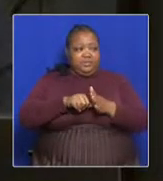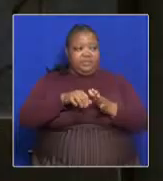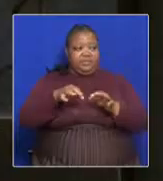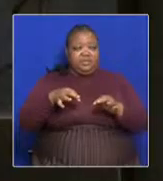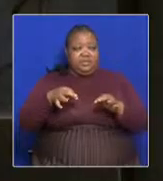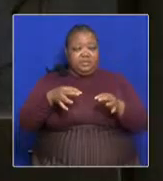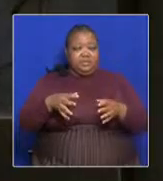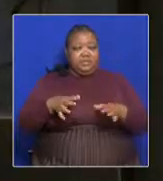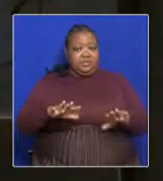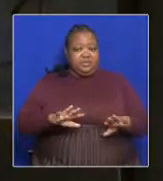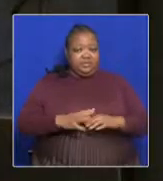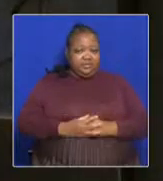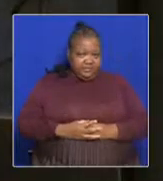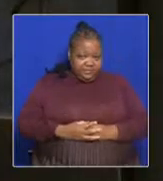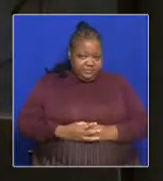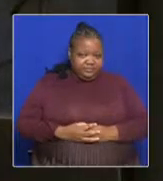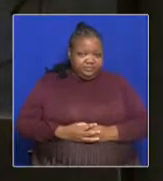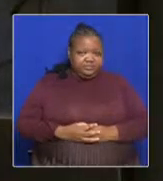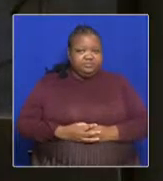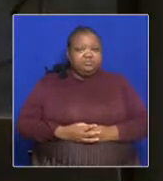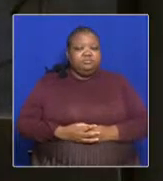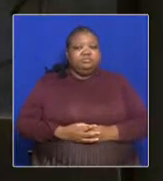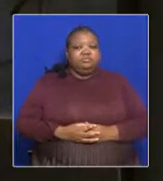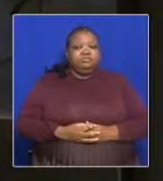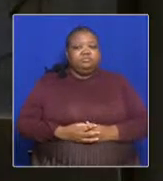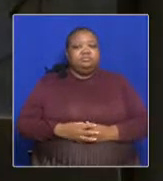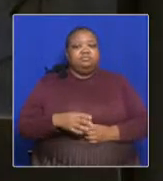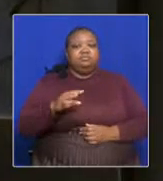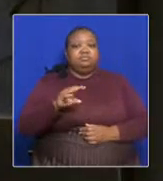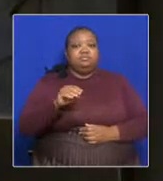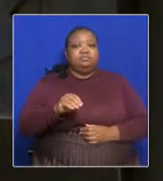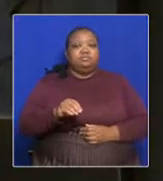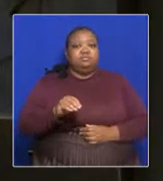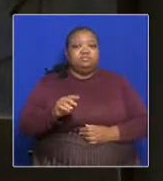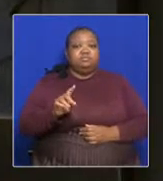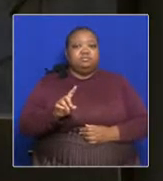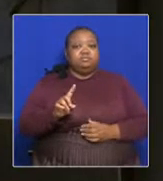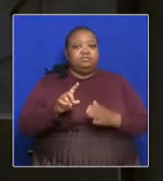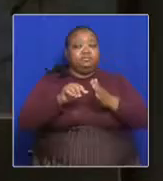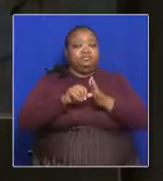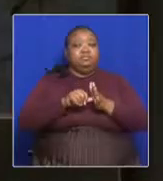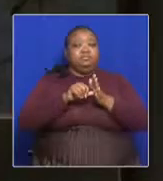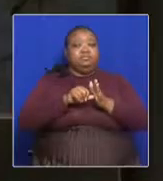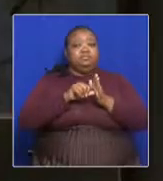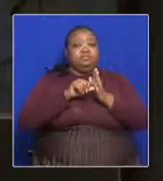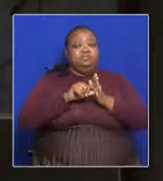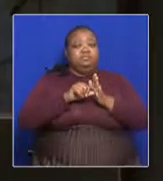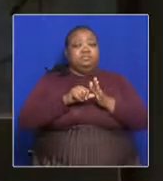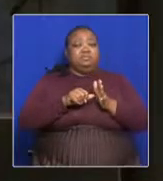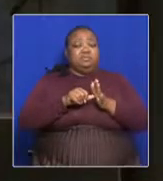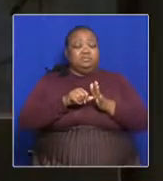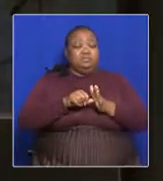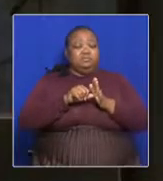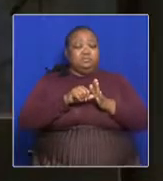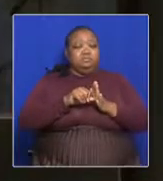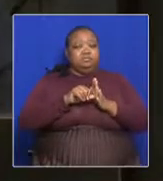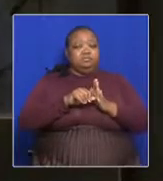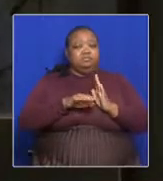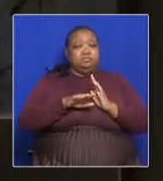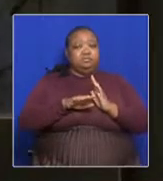importance of it. And I'm asking you, important as it is, essential in fact as it